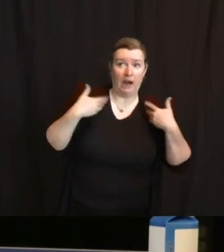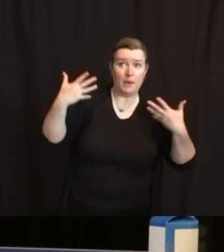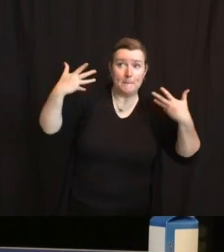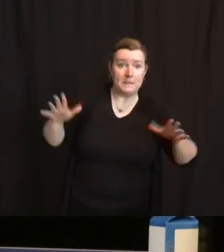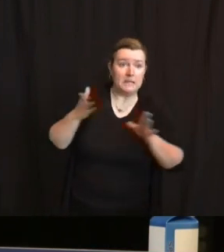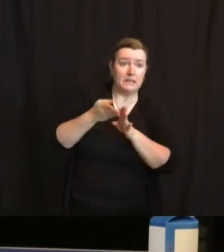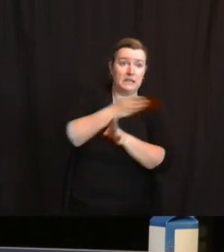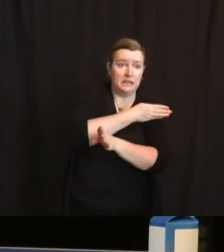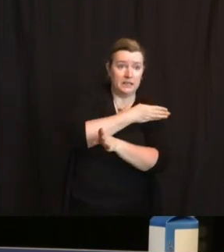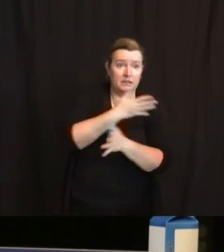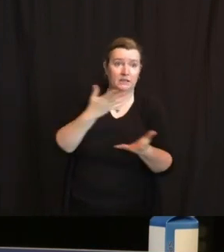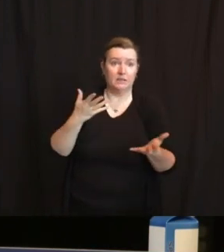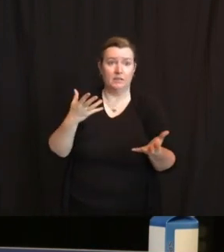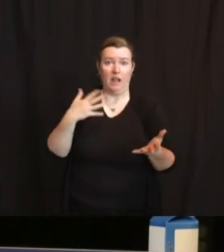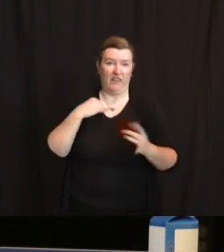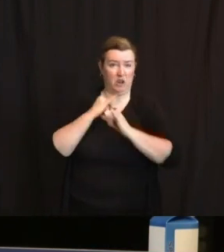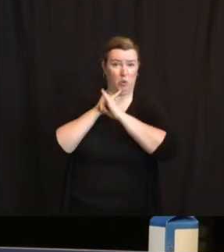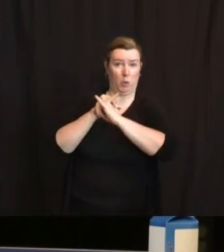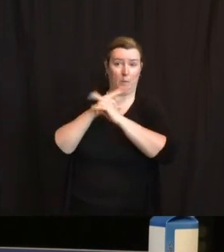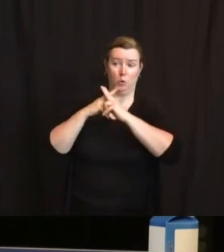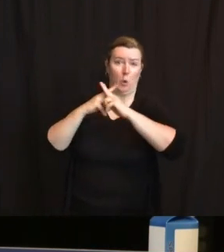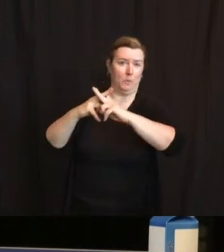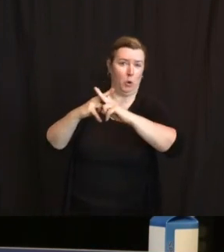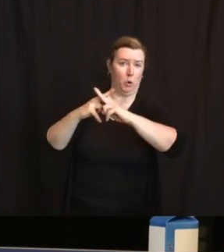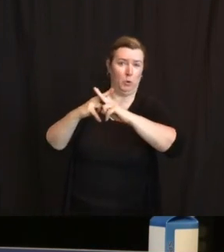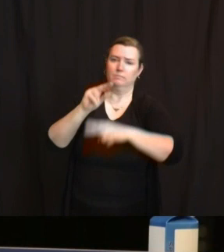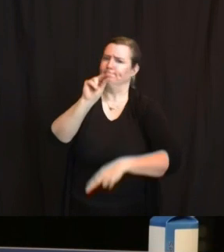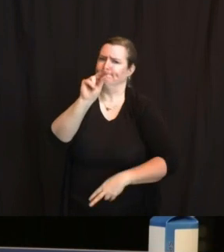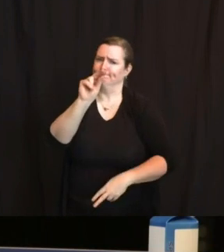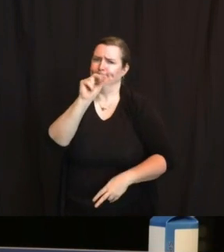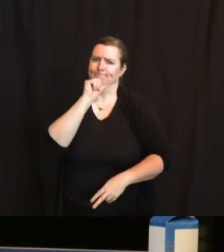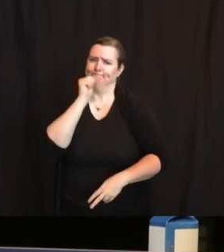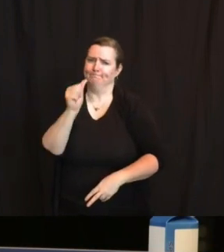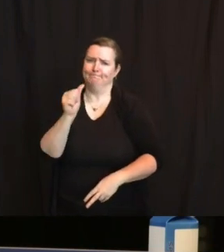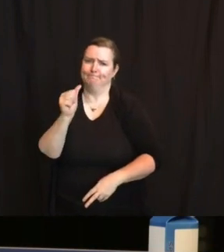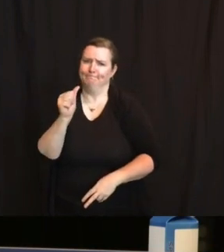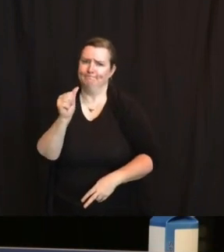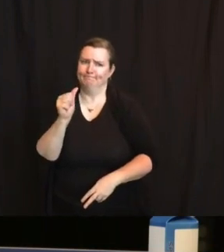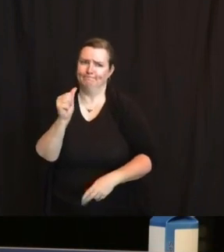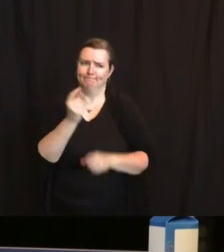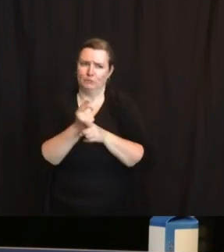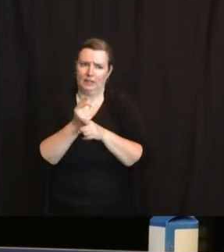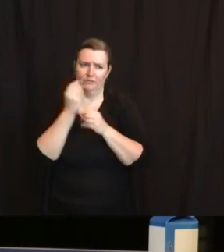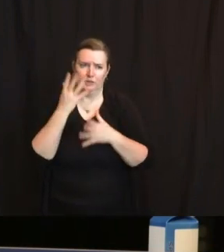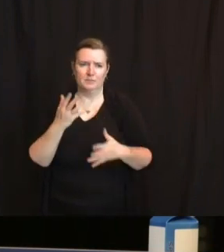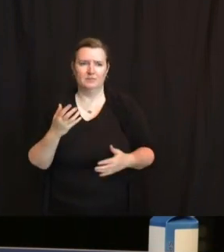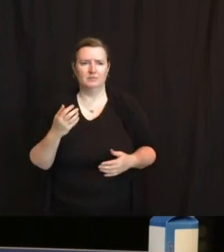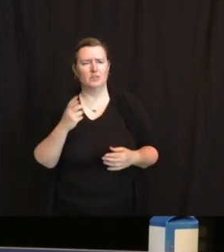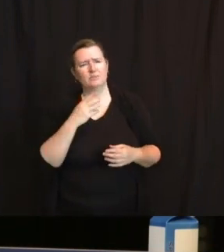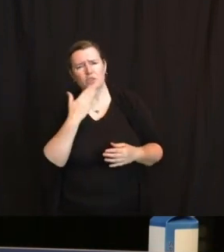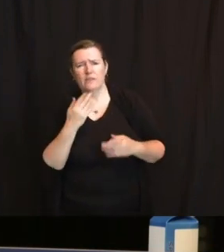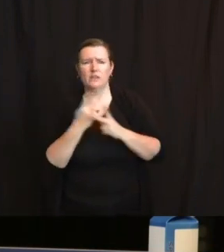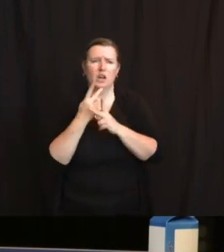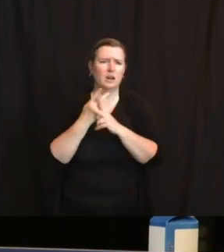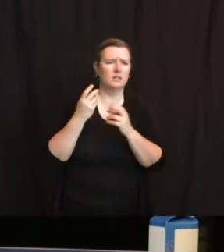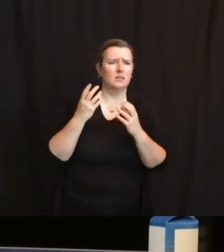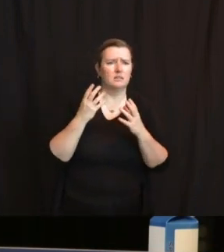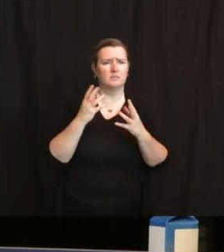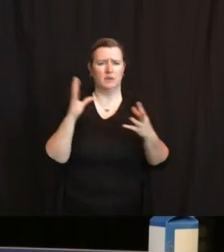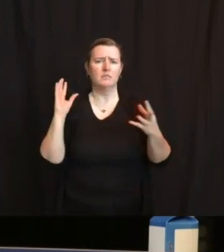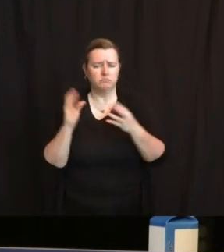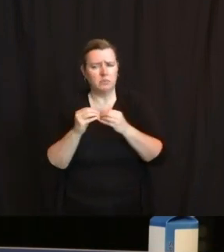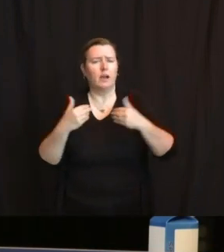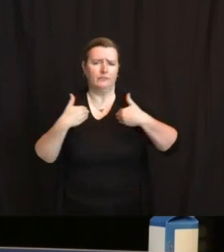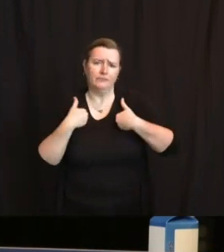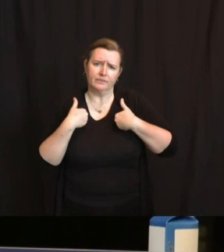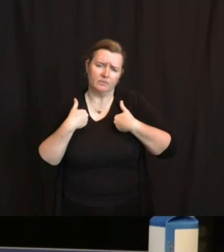general. But they are a good way for us to know as far as the broader population goes whether they had it in the past. As you mentioned also, though, if I had